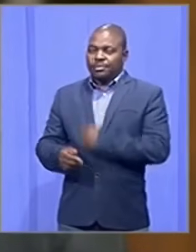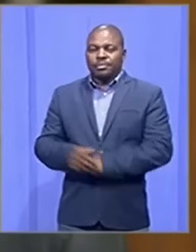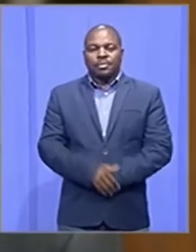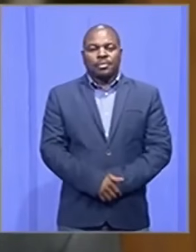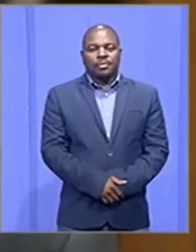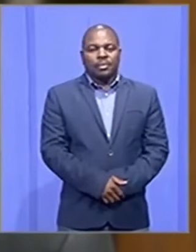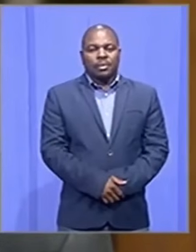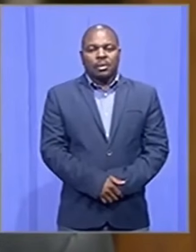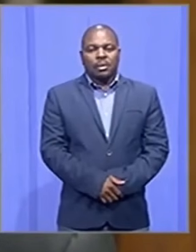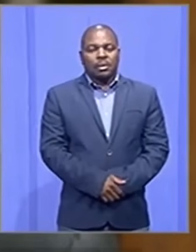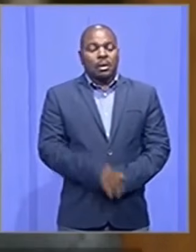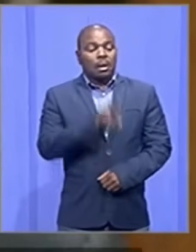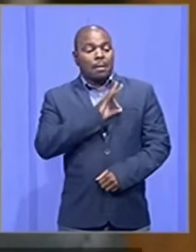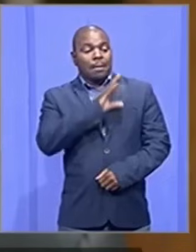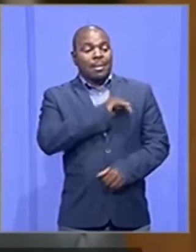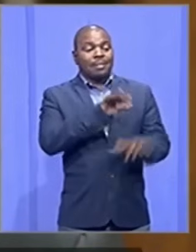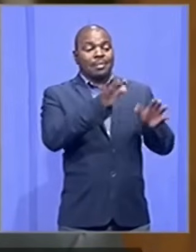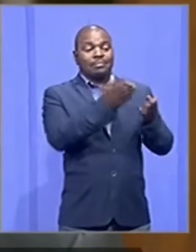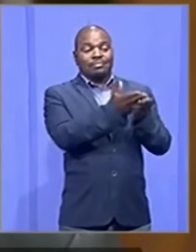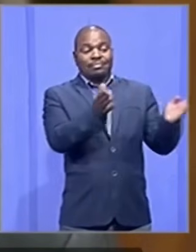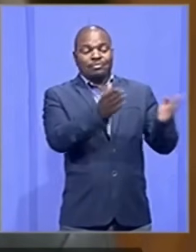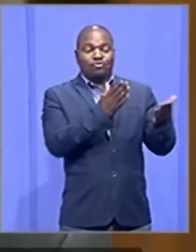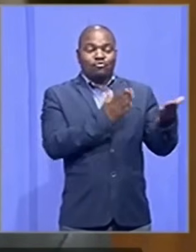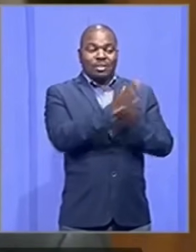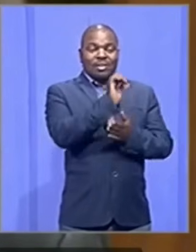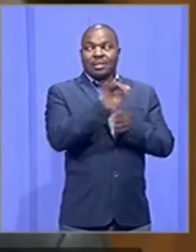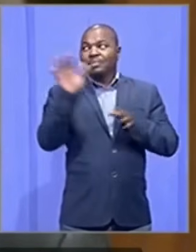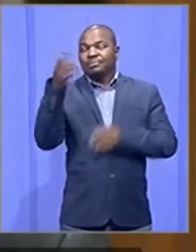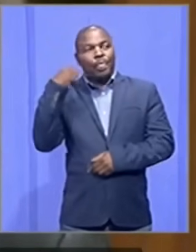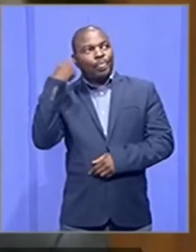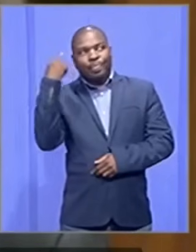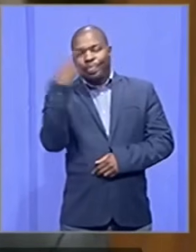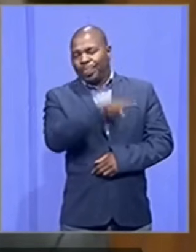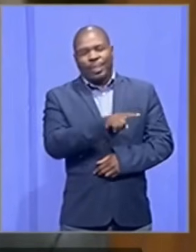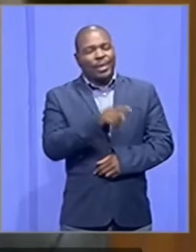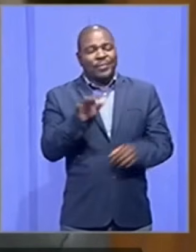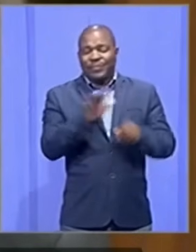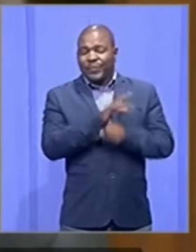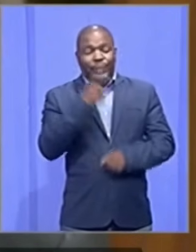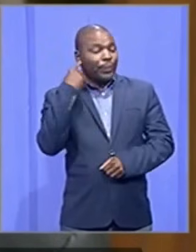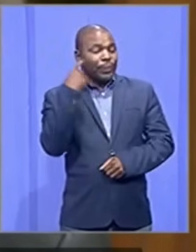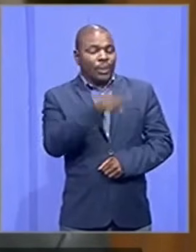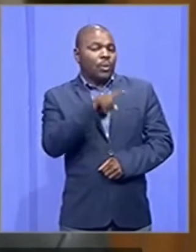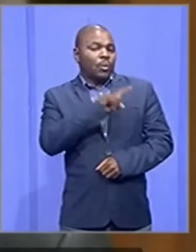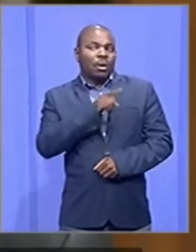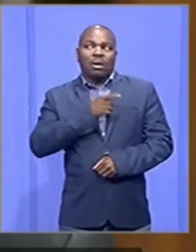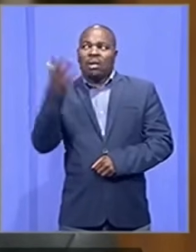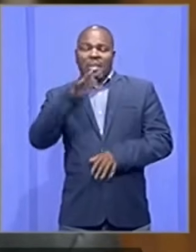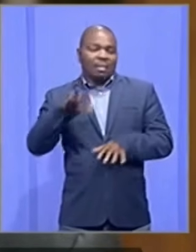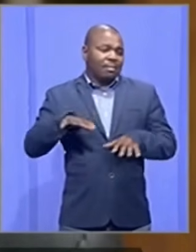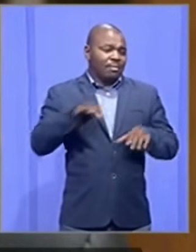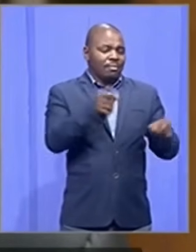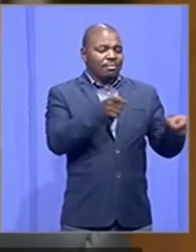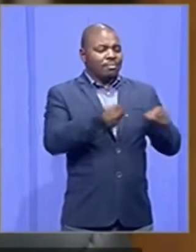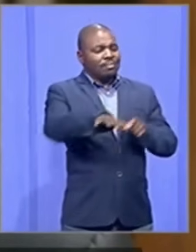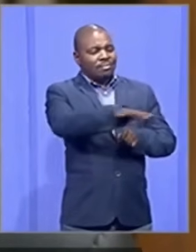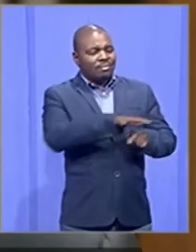The rights of Palestinians have been ignored completely. I mean, they've been occupied for more than